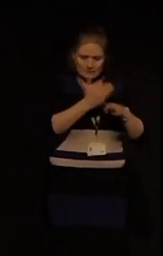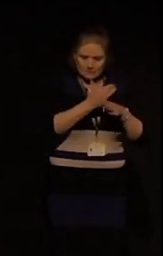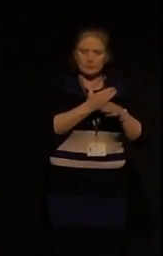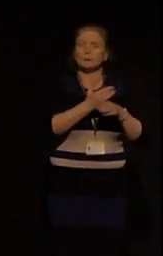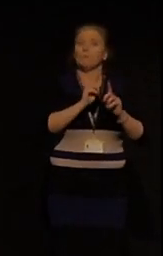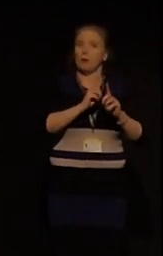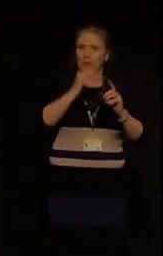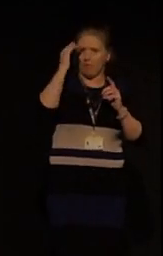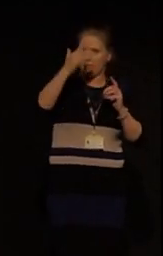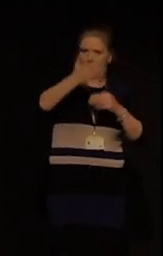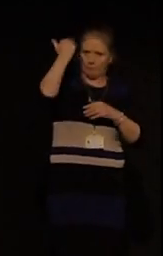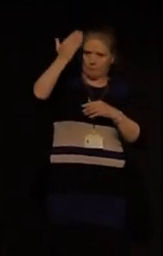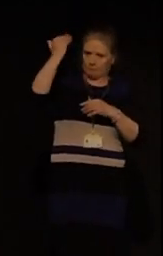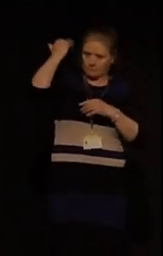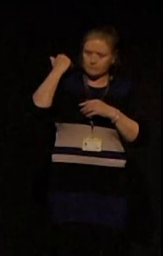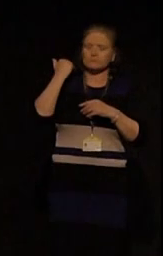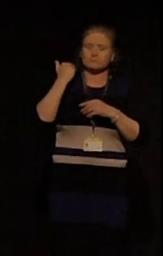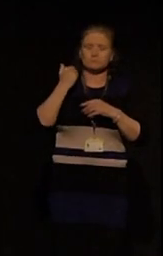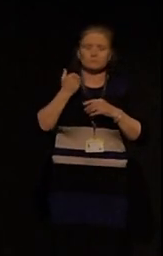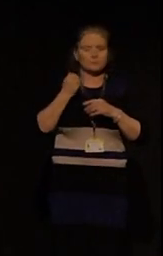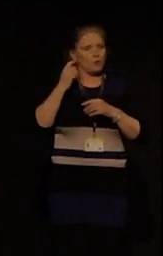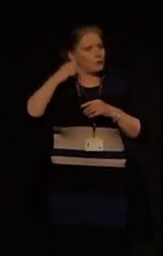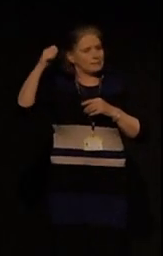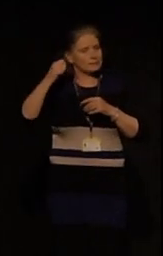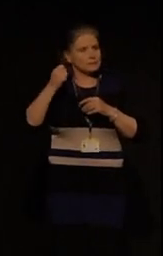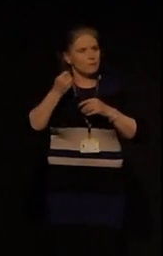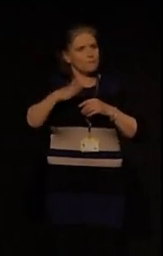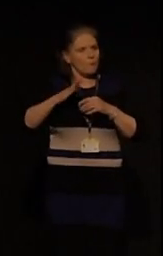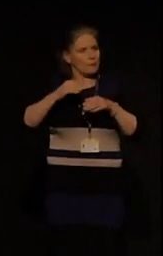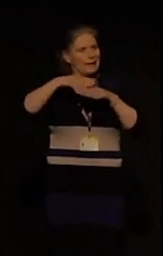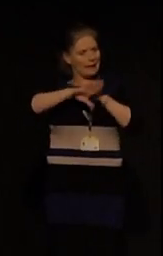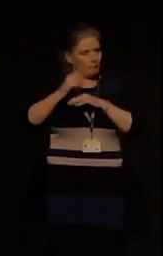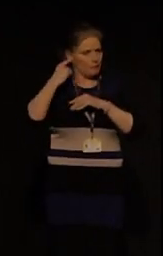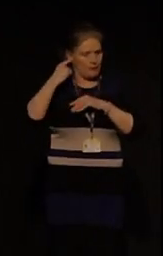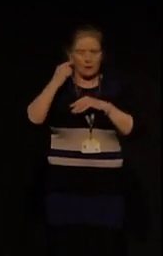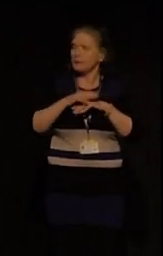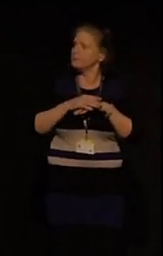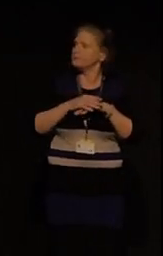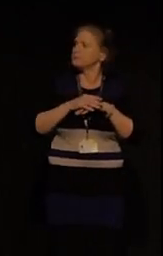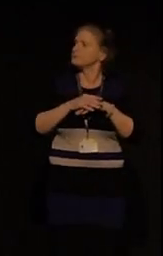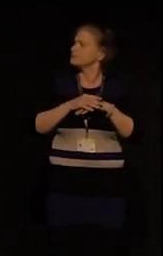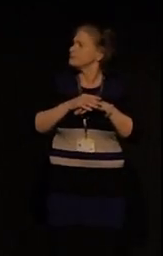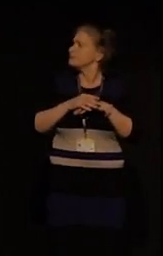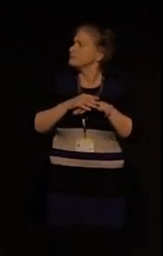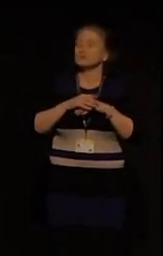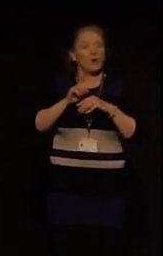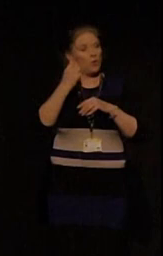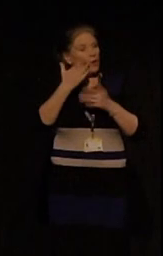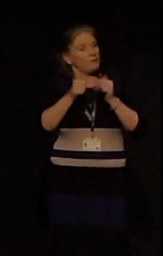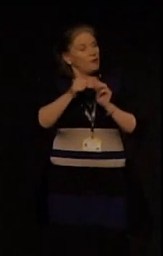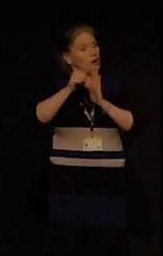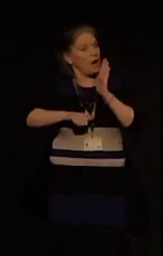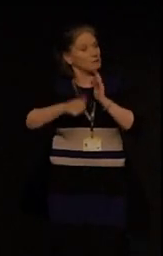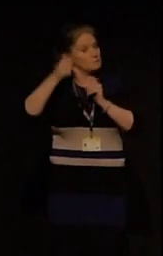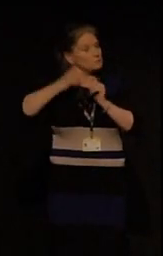But that was a theory, that tinnitus originated in your ear, the tinnitus generator was there. And if you cut the nerve,